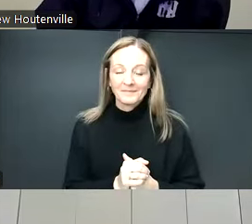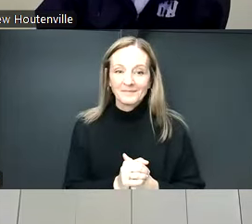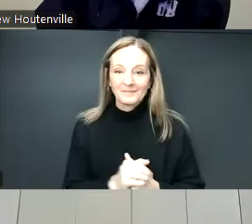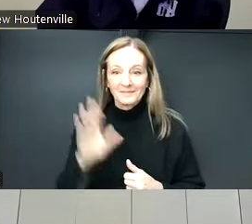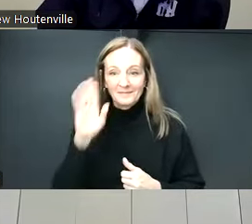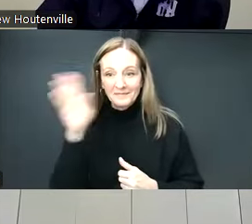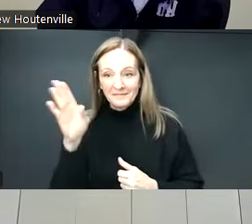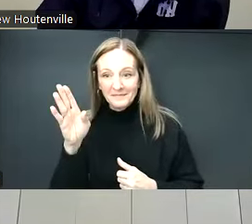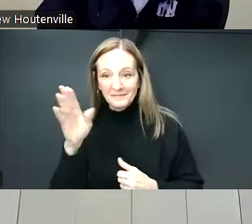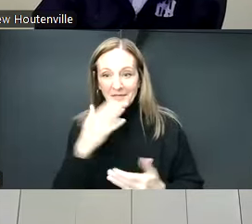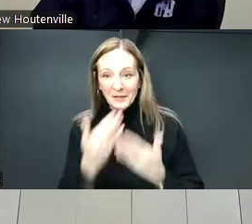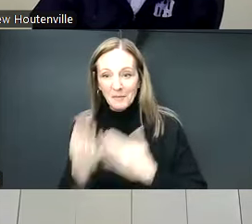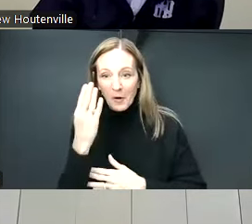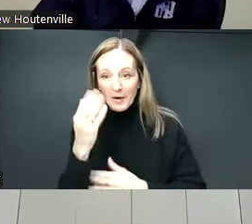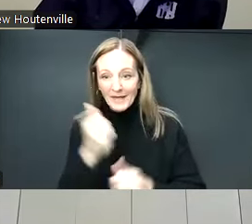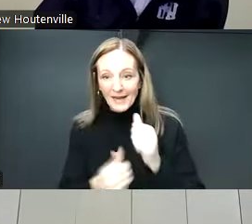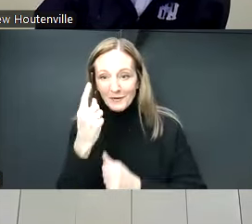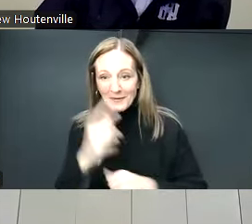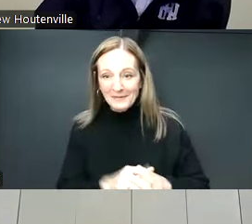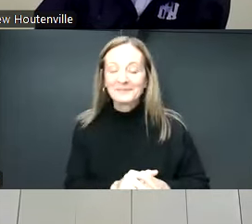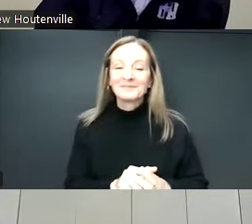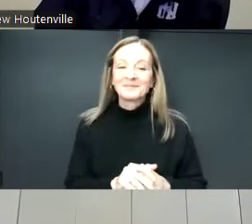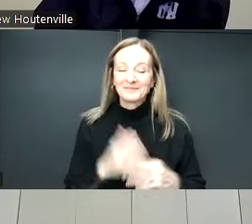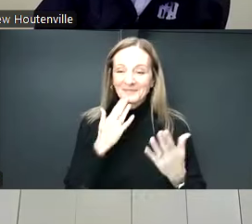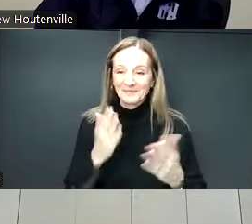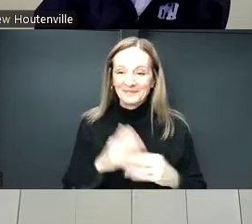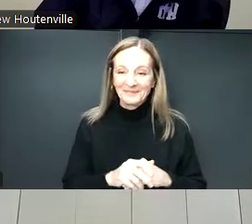Andrew? Yes, Good morning, John. everyone. Take it away. Thanks.